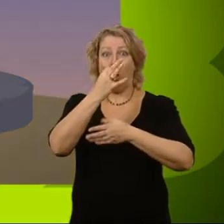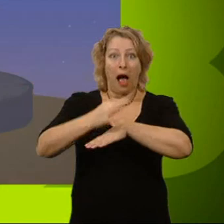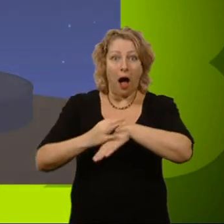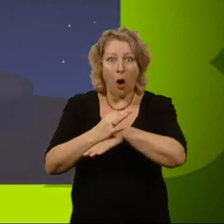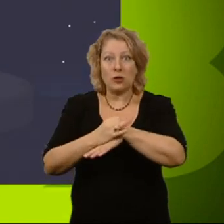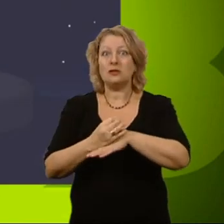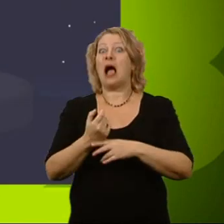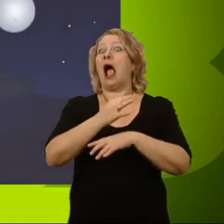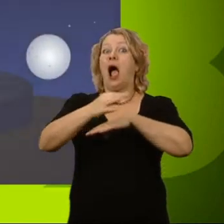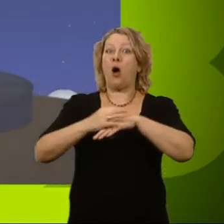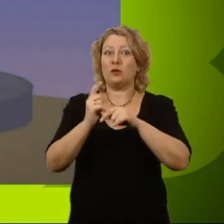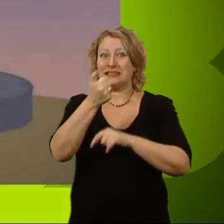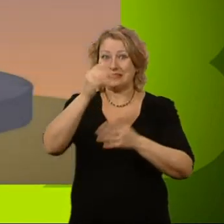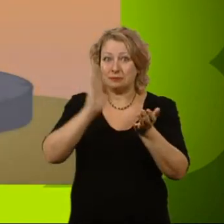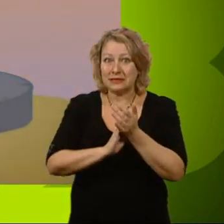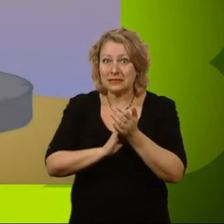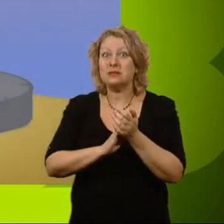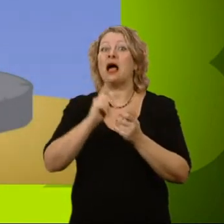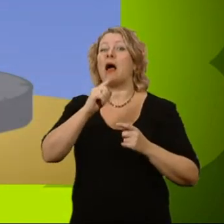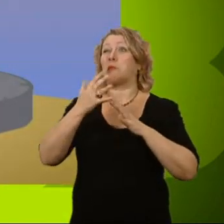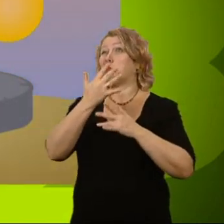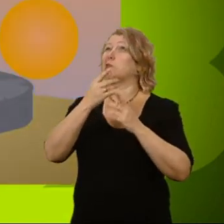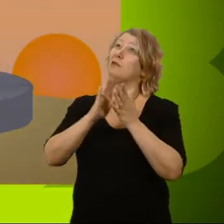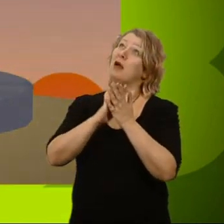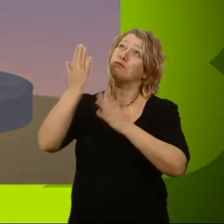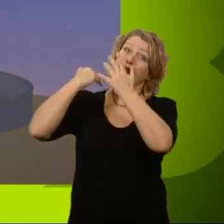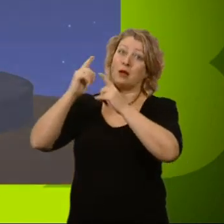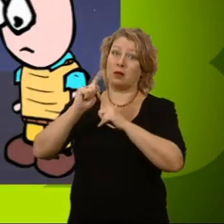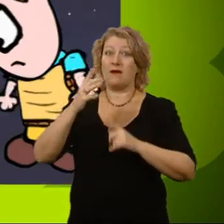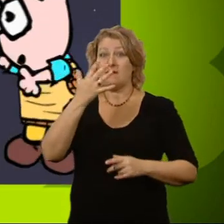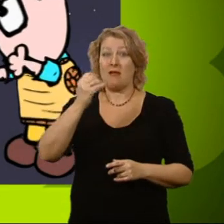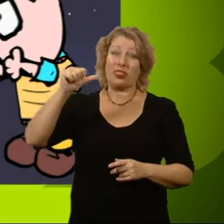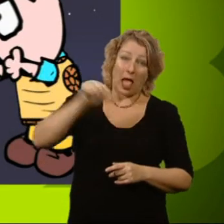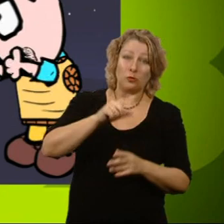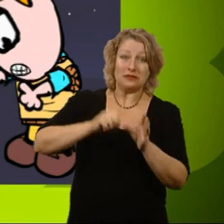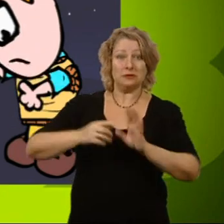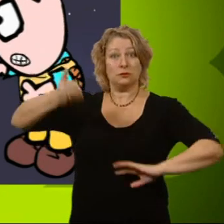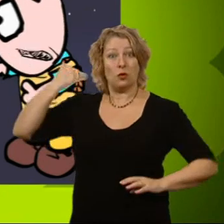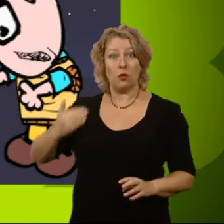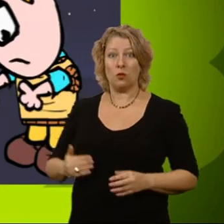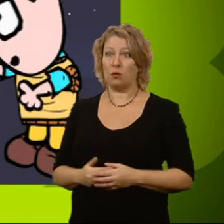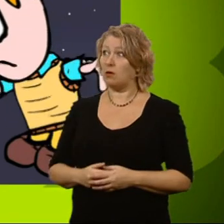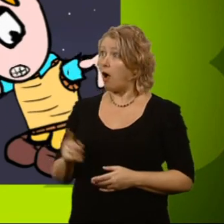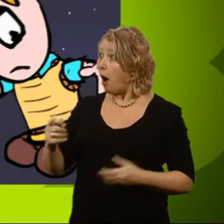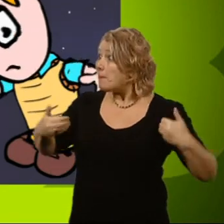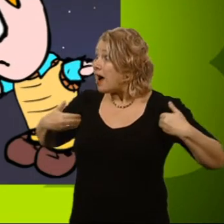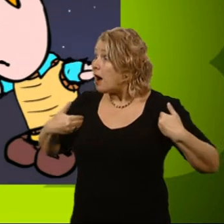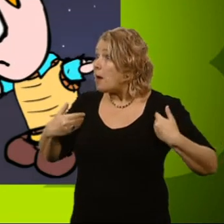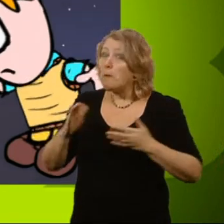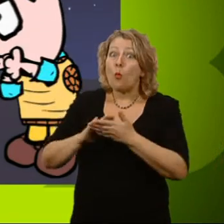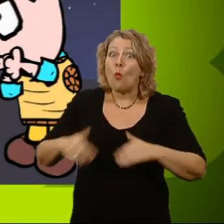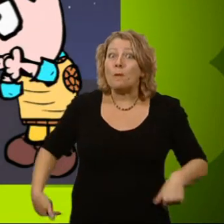into 60 minutes by the Babylonians 5,000 years ago. Oh, are those the monkeys with the blue